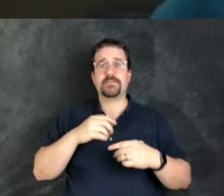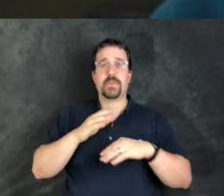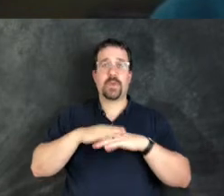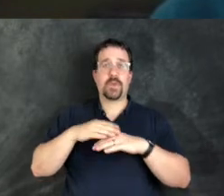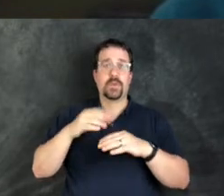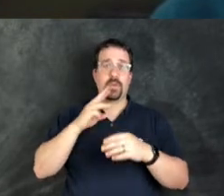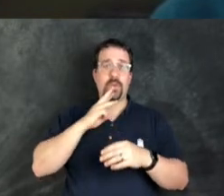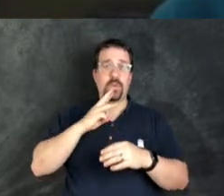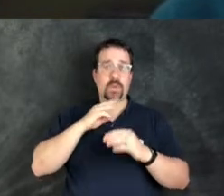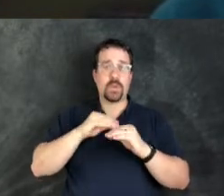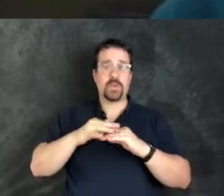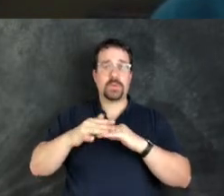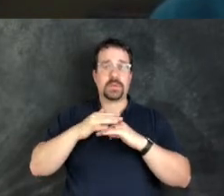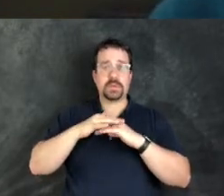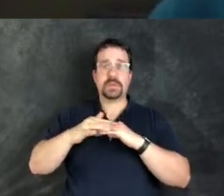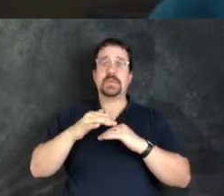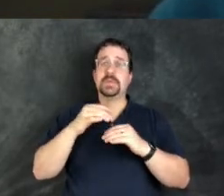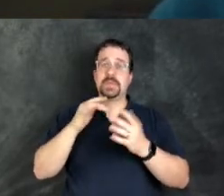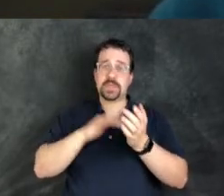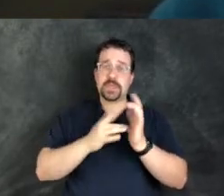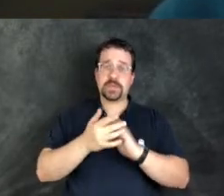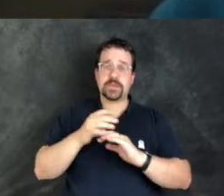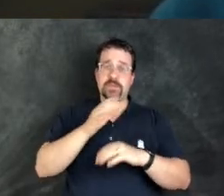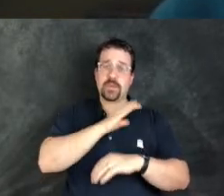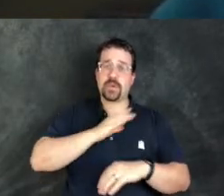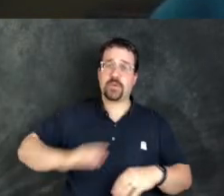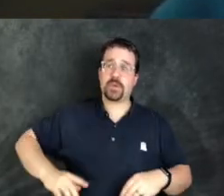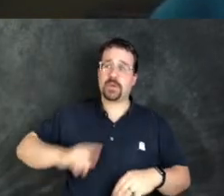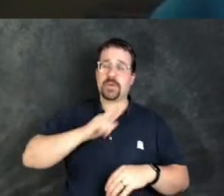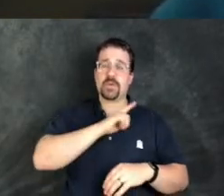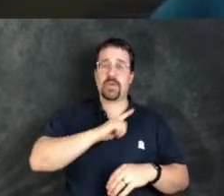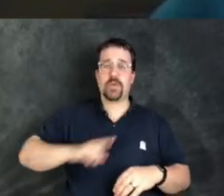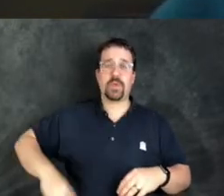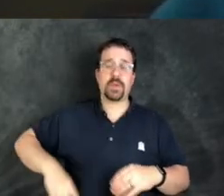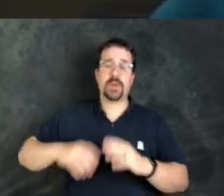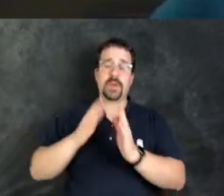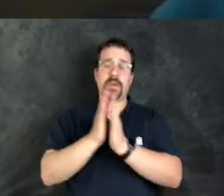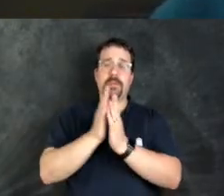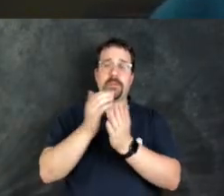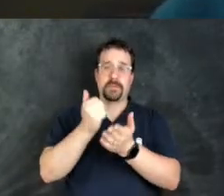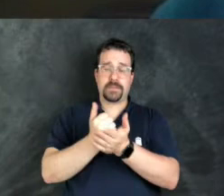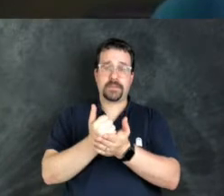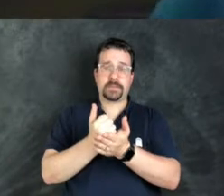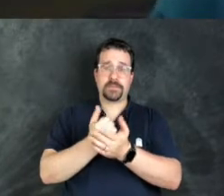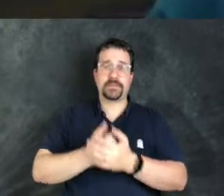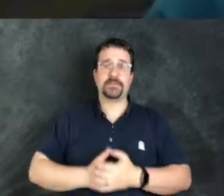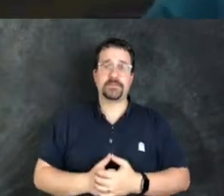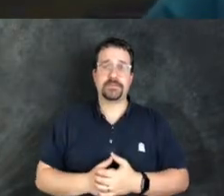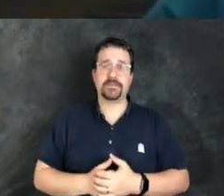us upon the waters, Jesus the Christ the Lord. Amen.